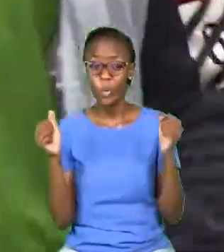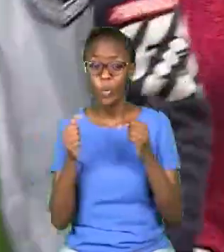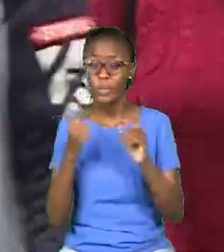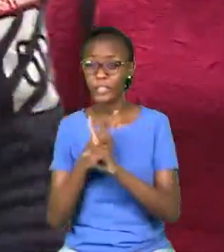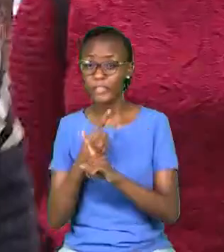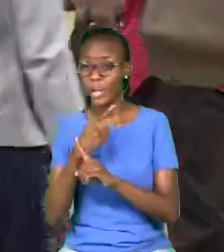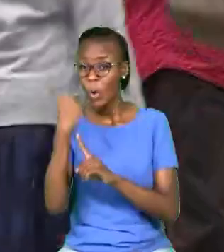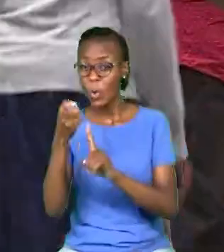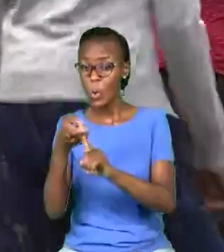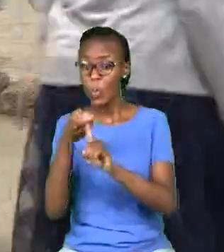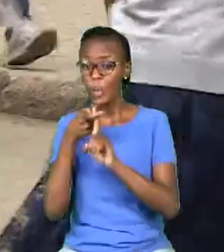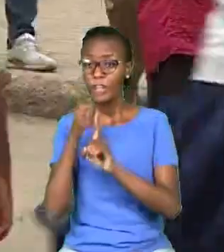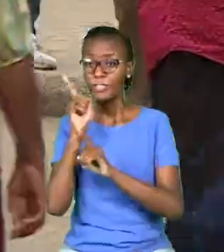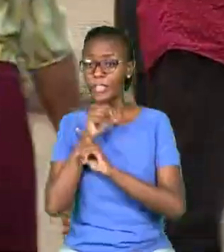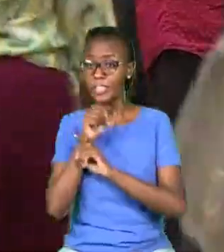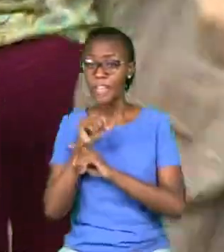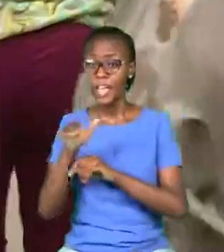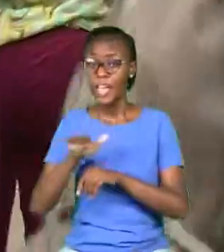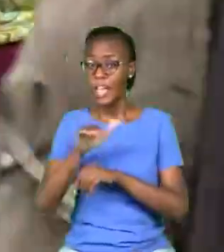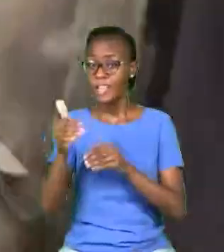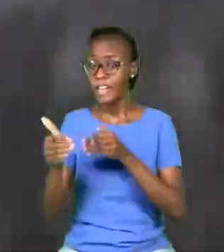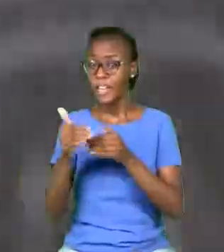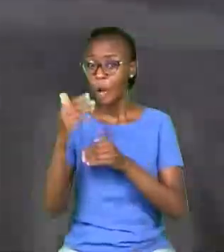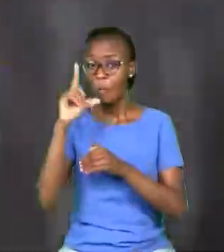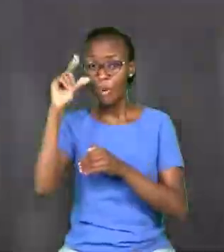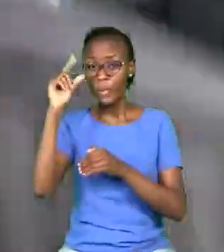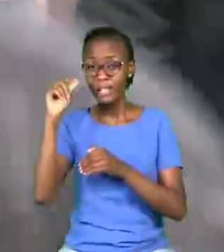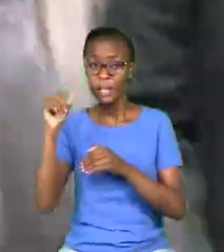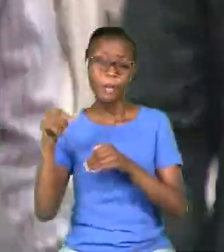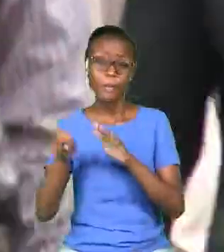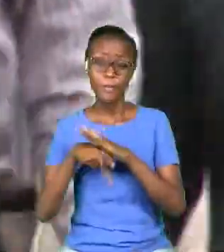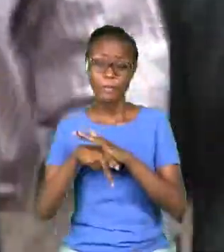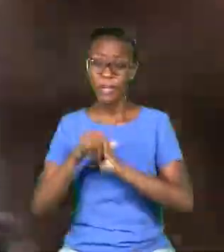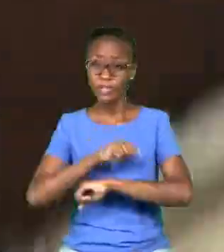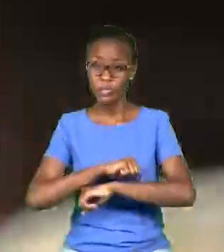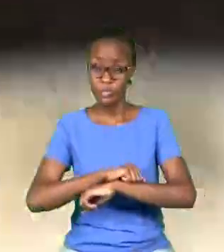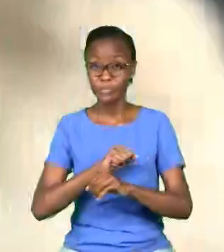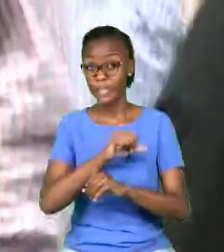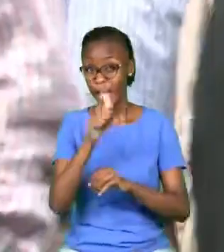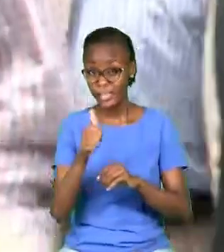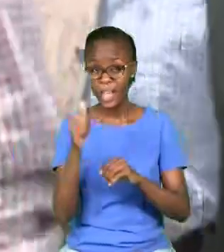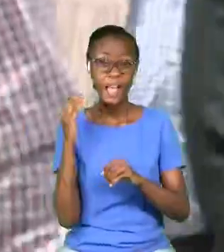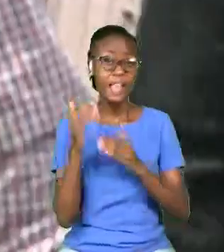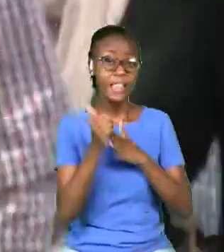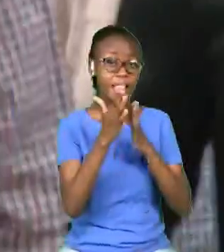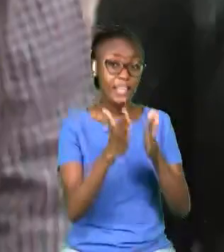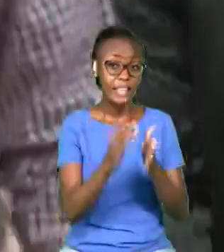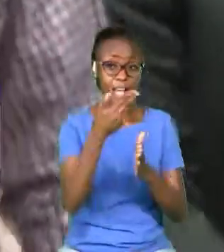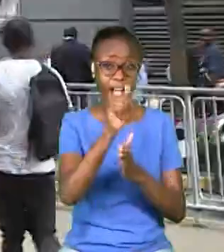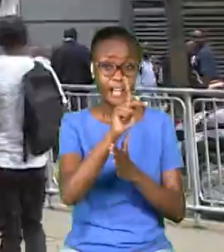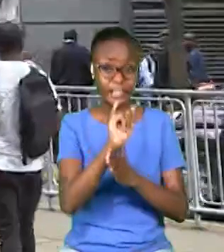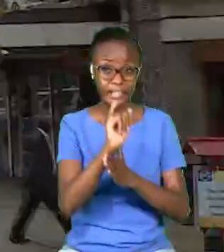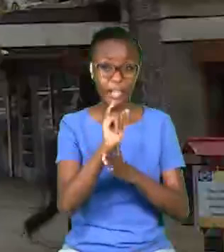was abducted along Mombasa Primary School. According to Executive Director of Haki Africa, Hussein Khalid, police are not doing